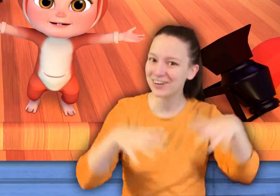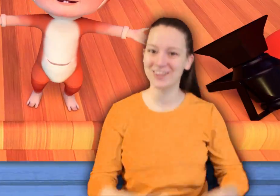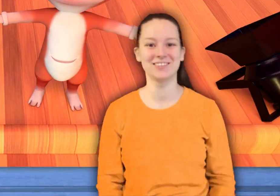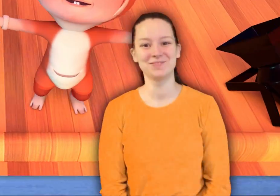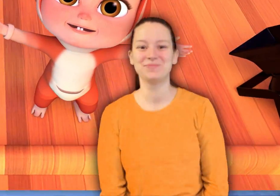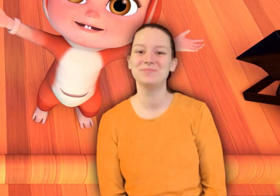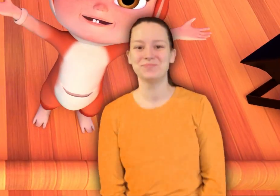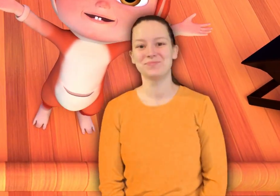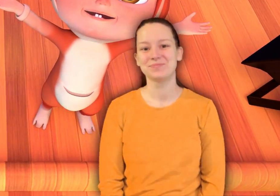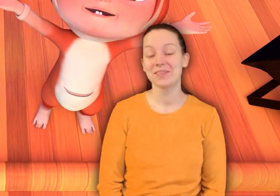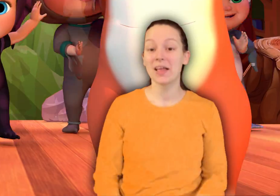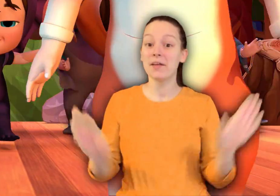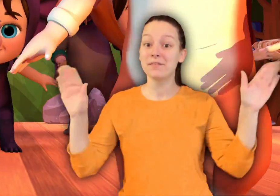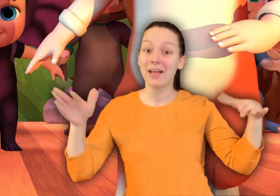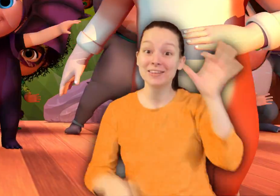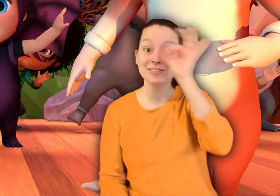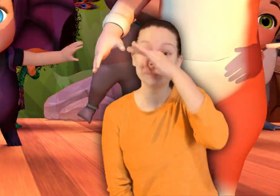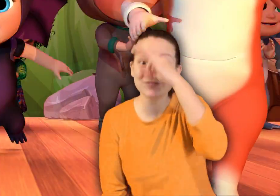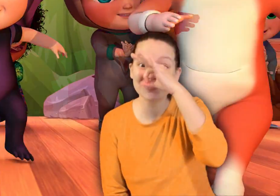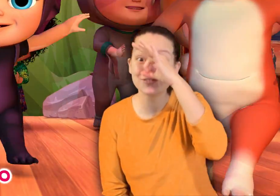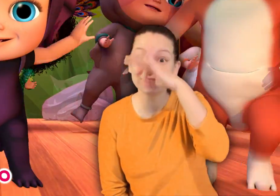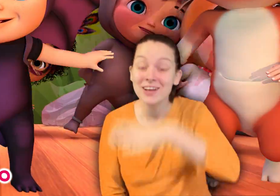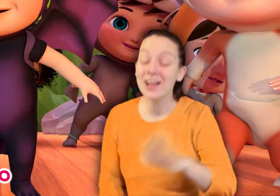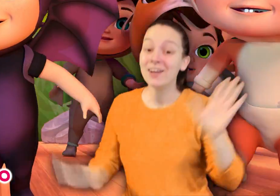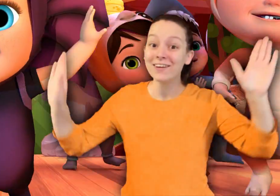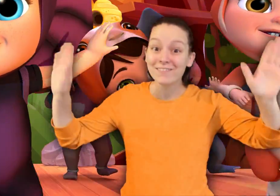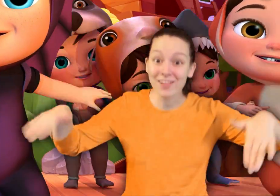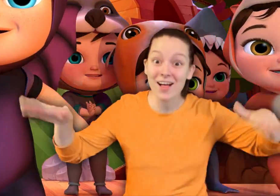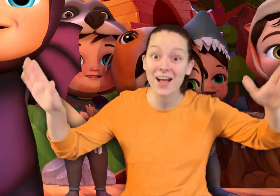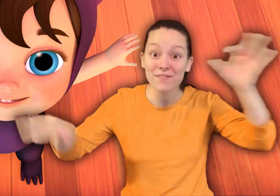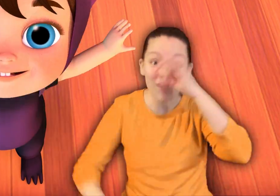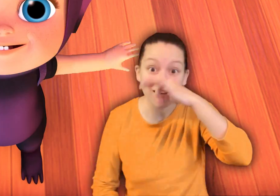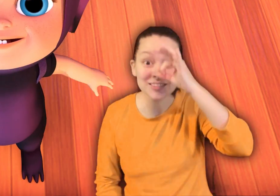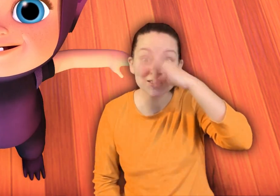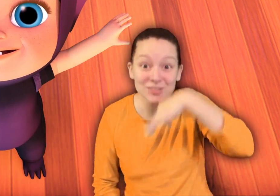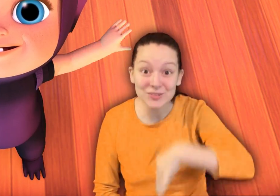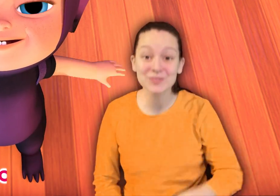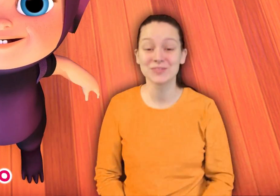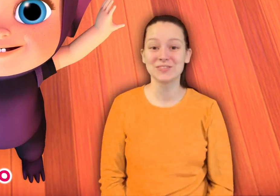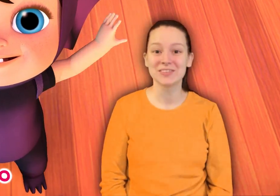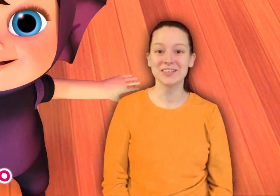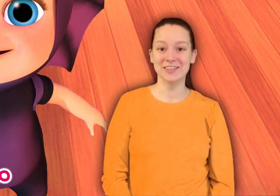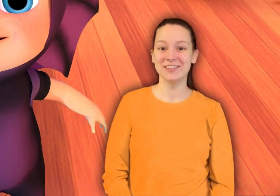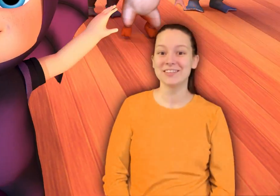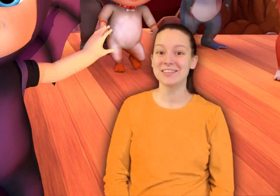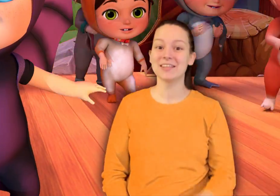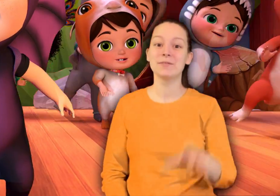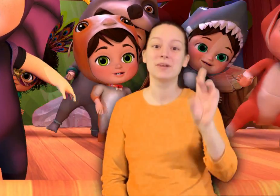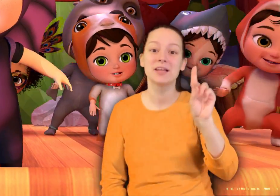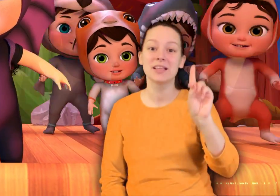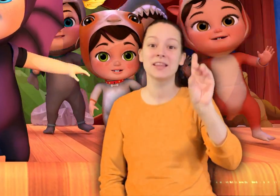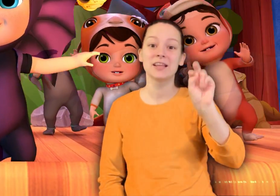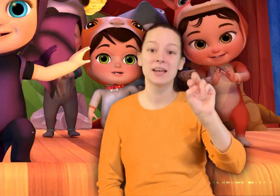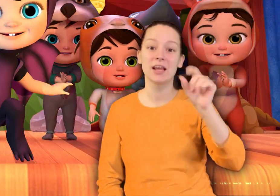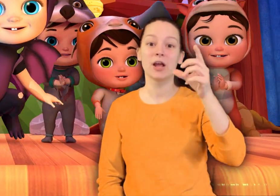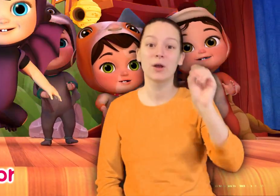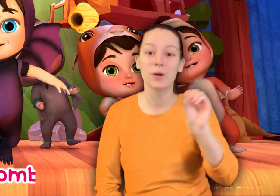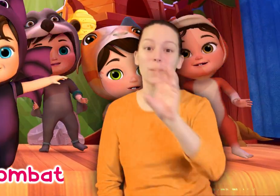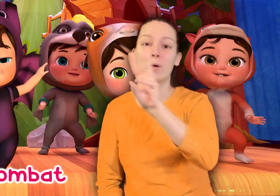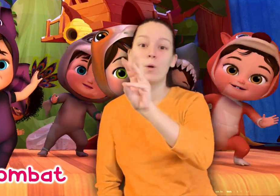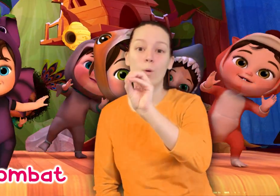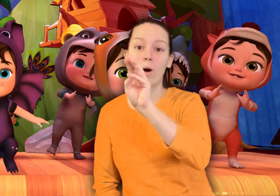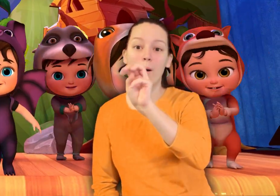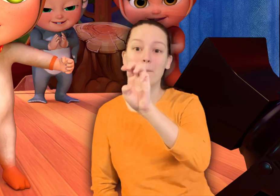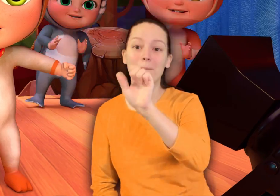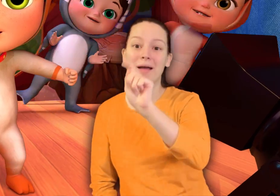in Australia with flying foxes too with flying foxes too with the Dingle and the